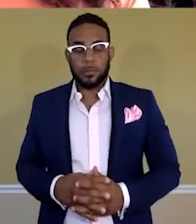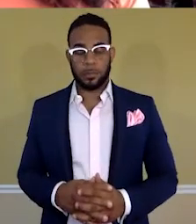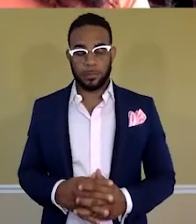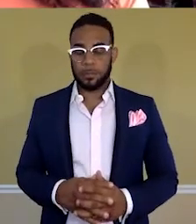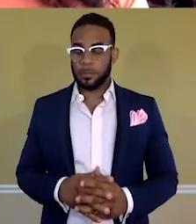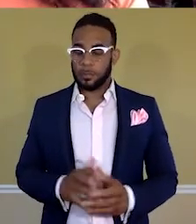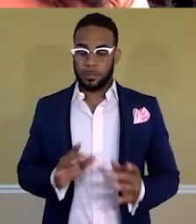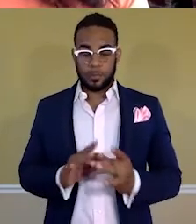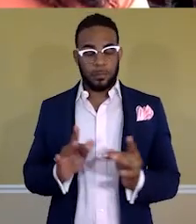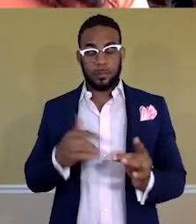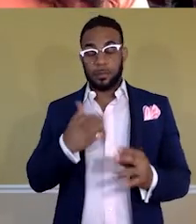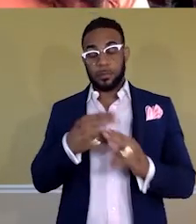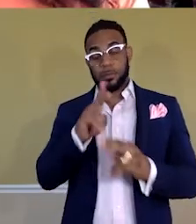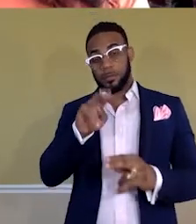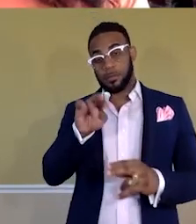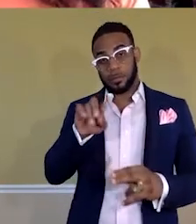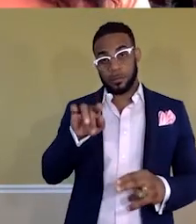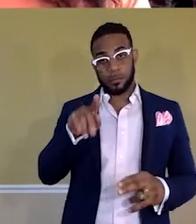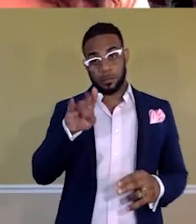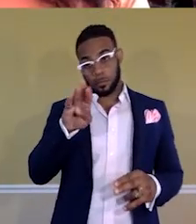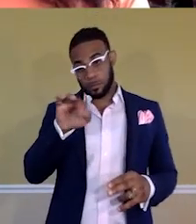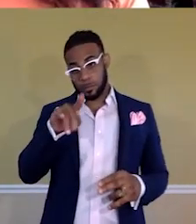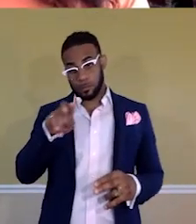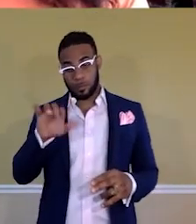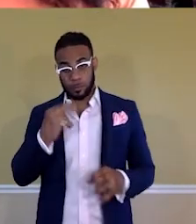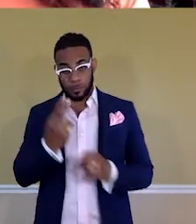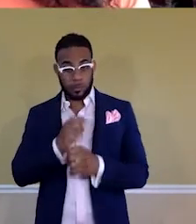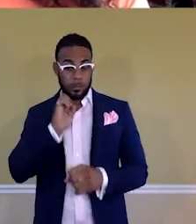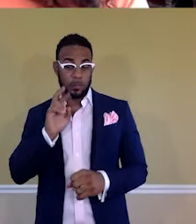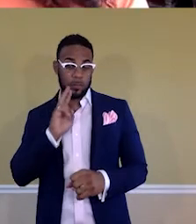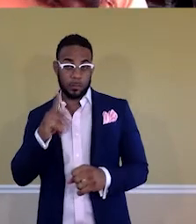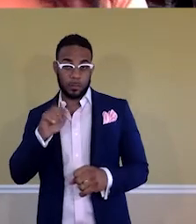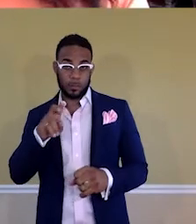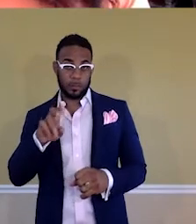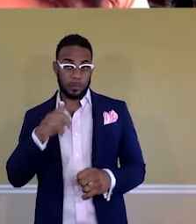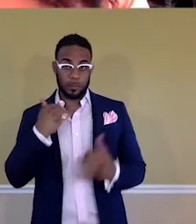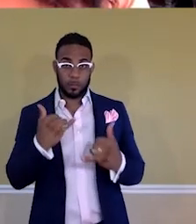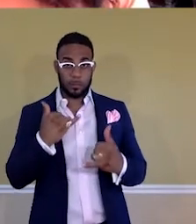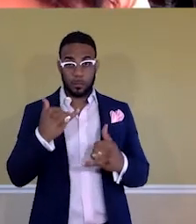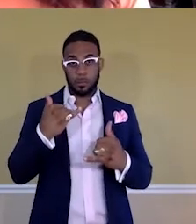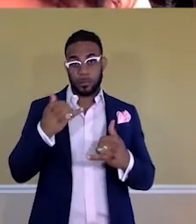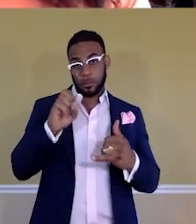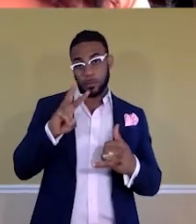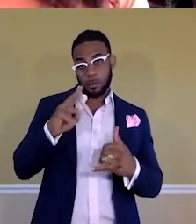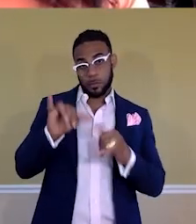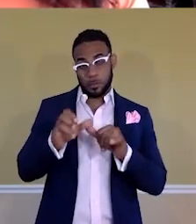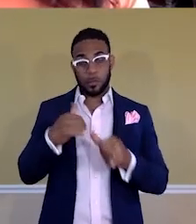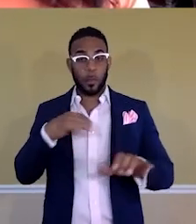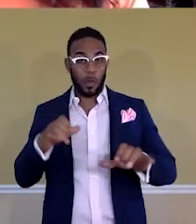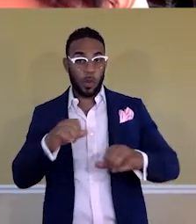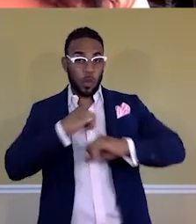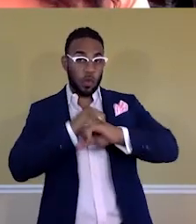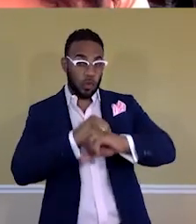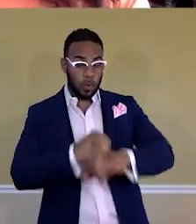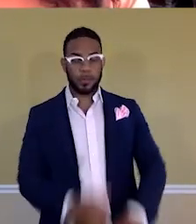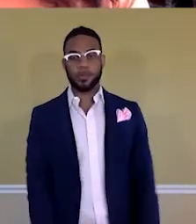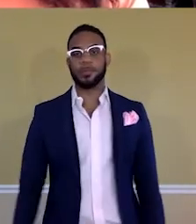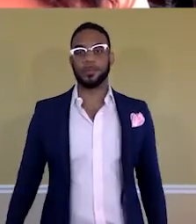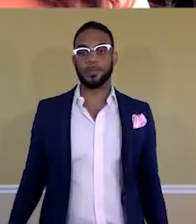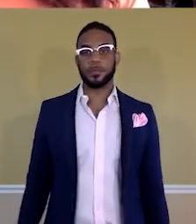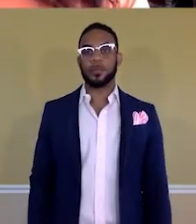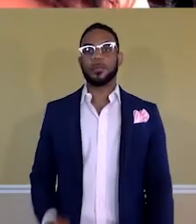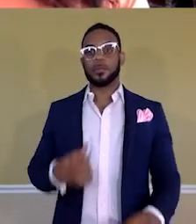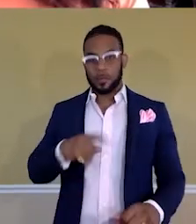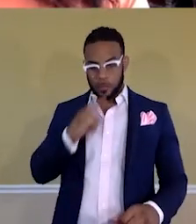As I said, my name is Brittney. I use she, her pronouns. I'm currently a software engineer at Duo Security. I am a